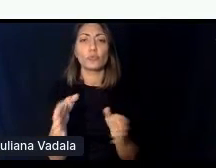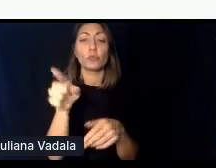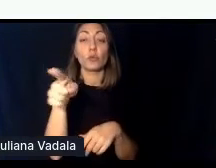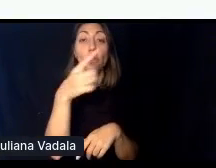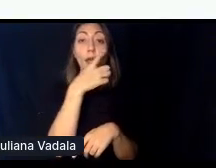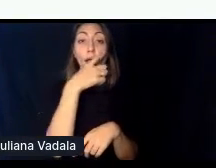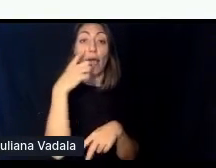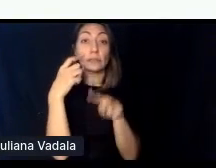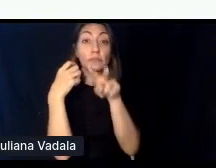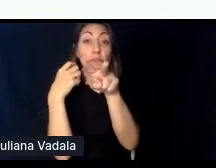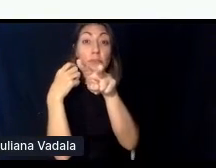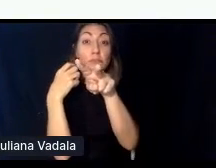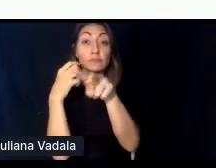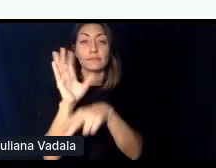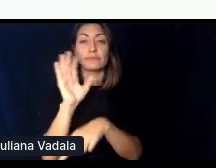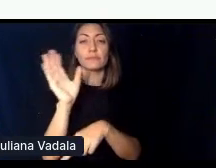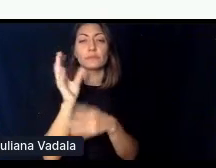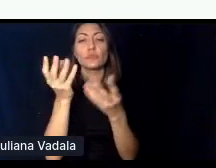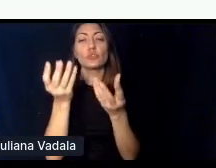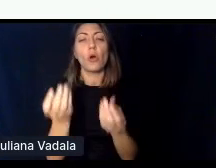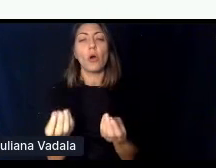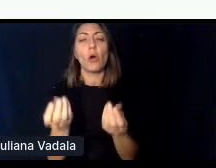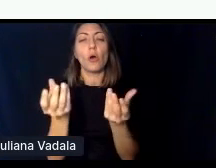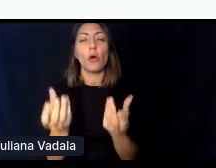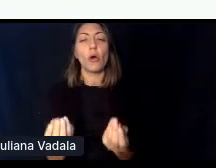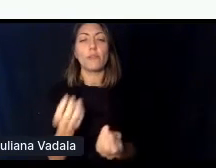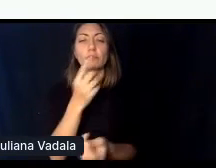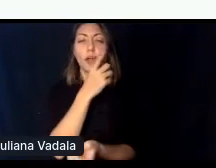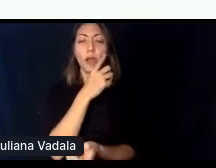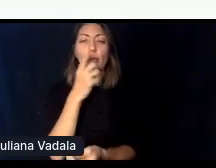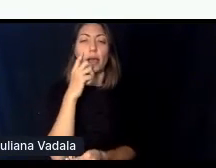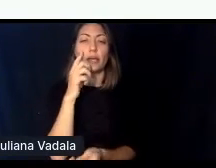What thoughts come into your mind? What feelings?